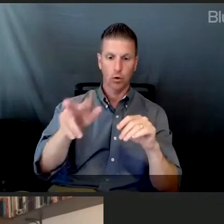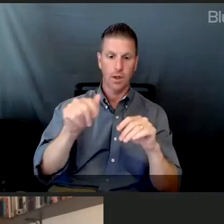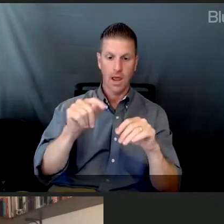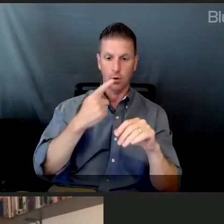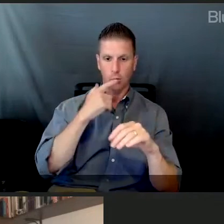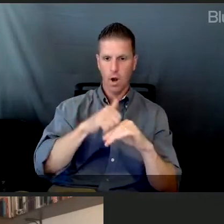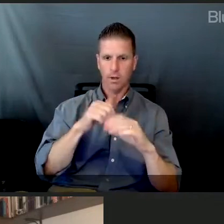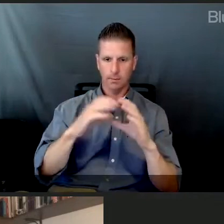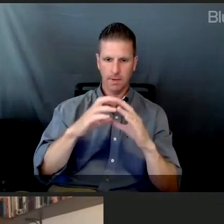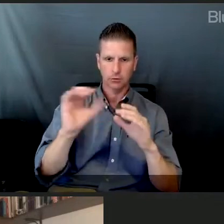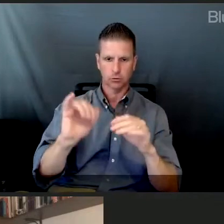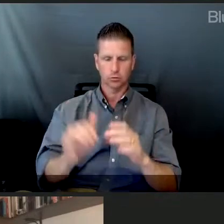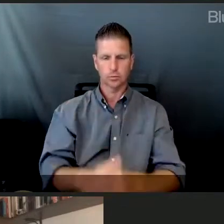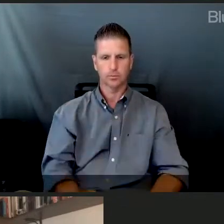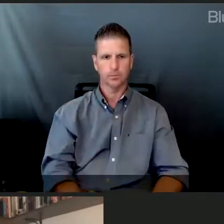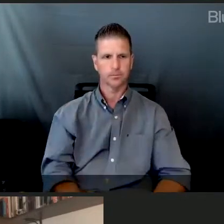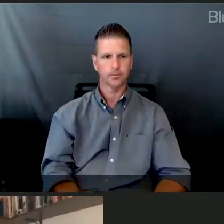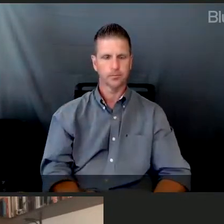too.